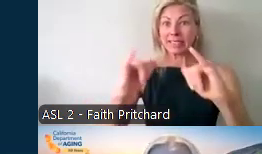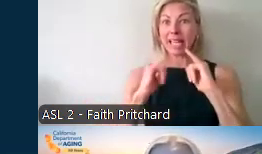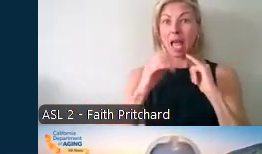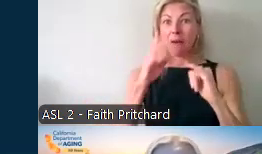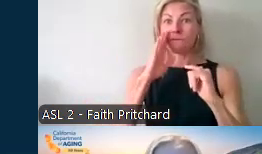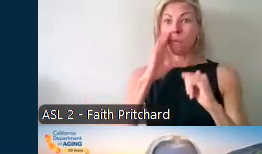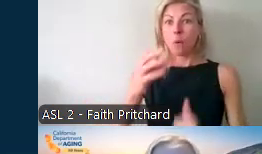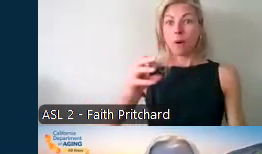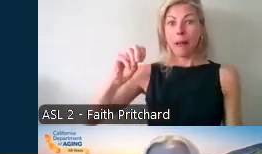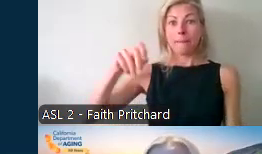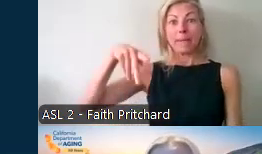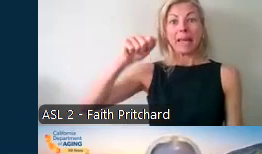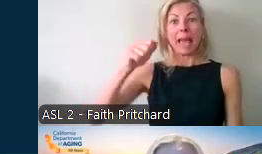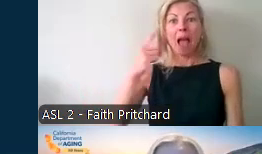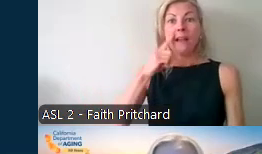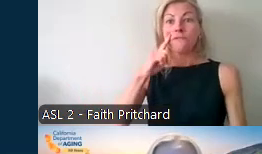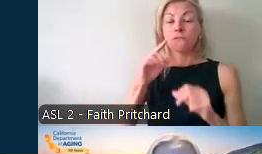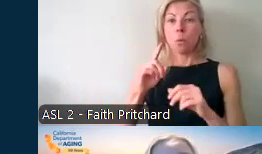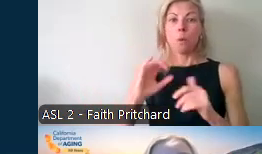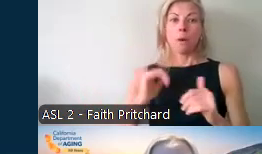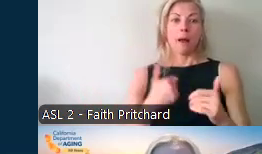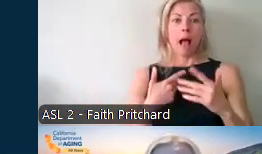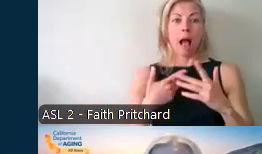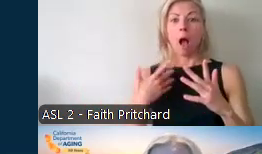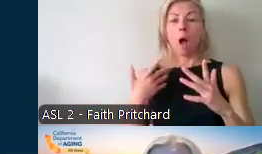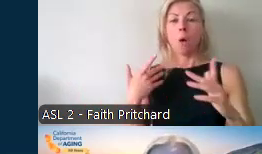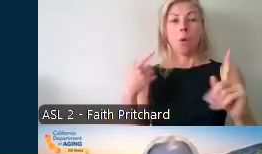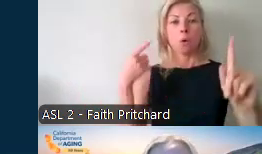is sustaining efforts, reinvigorating efforts